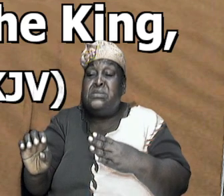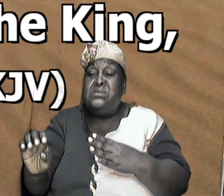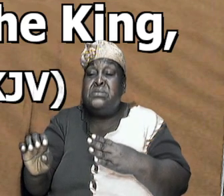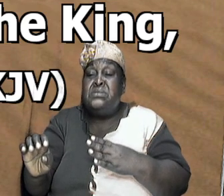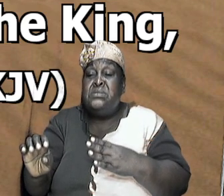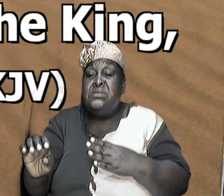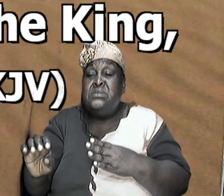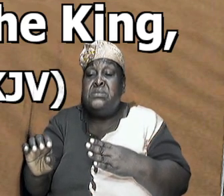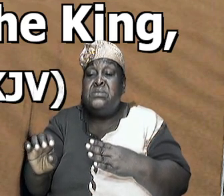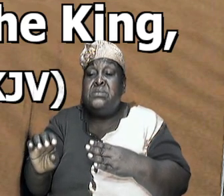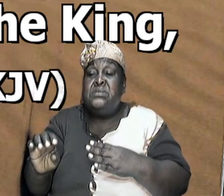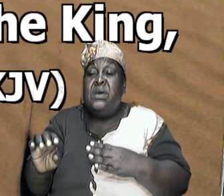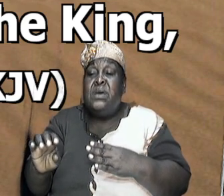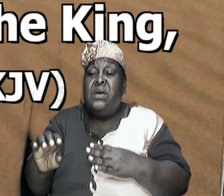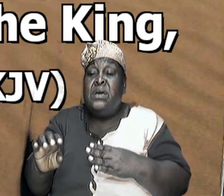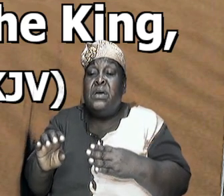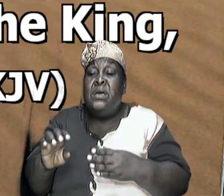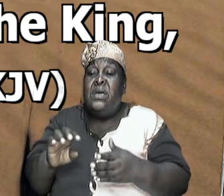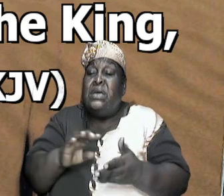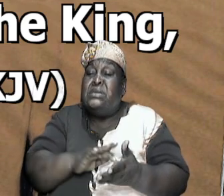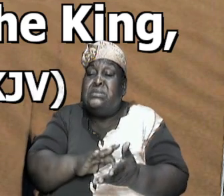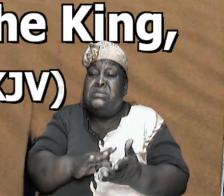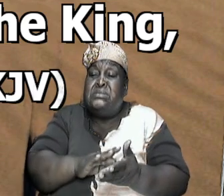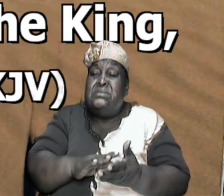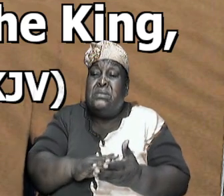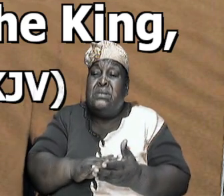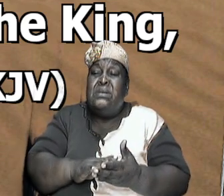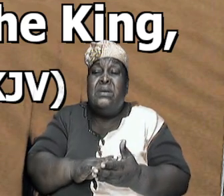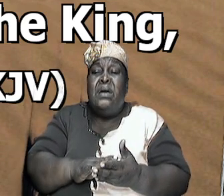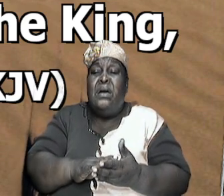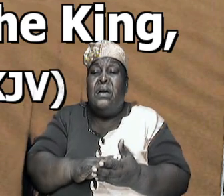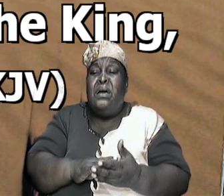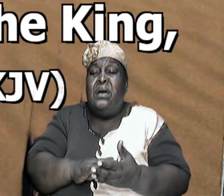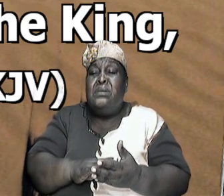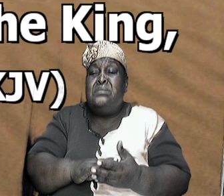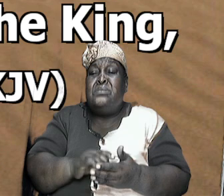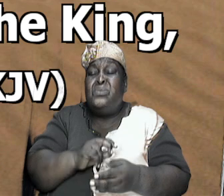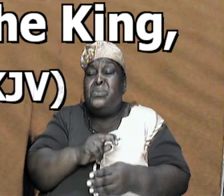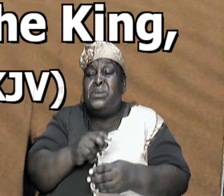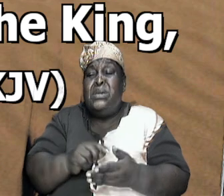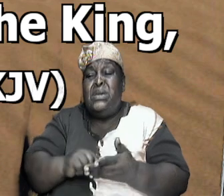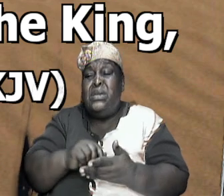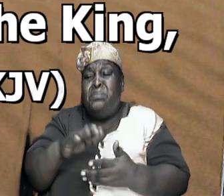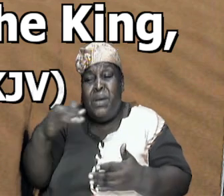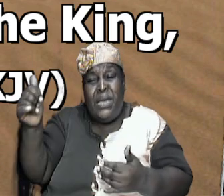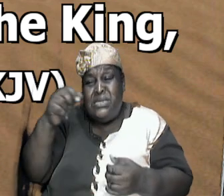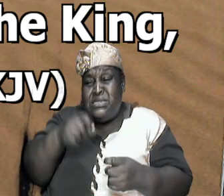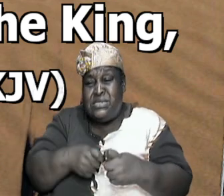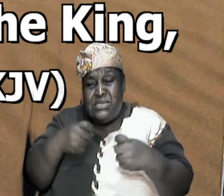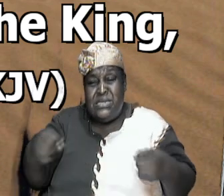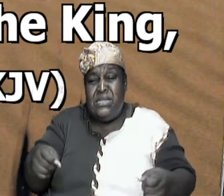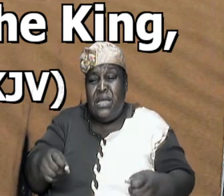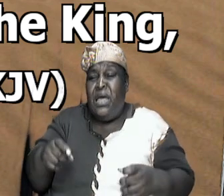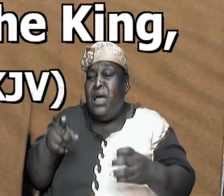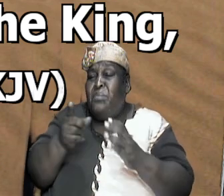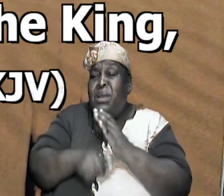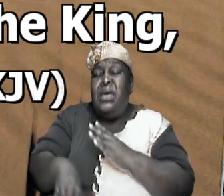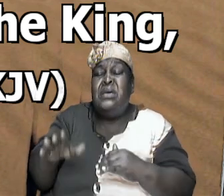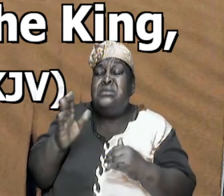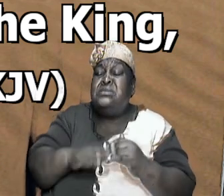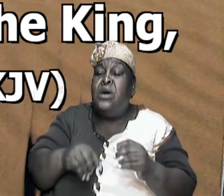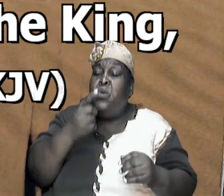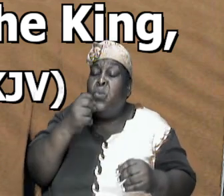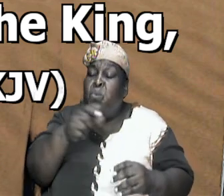word undone. I'm spoiled. I've been degraded by sin. And I'm less than who